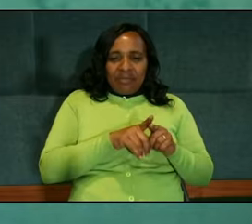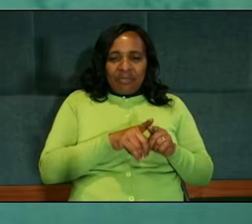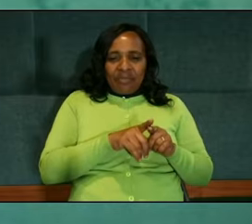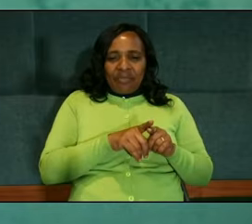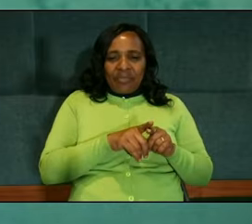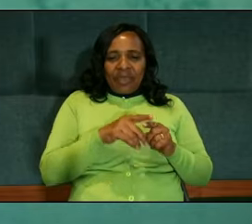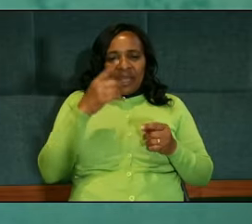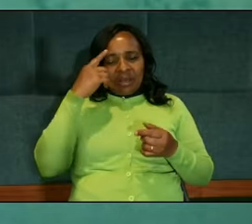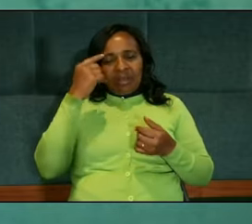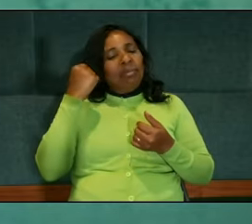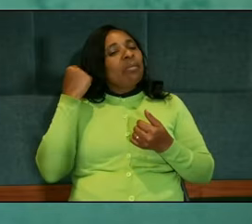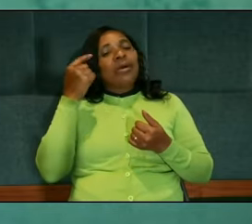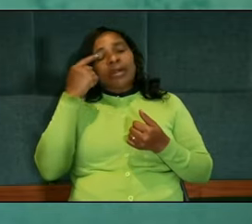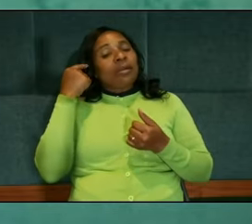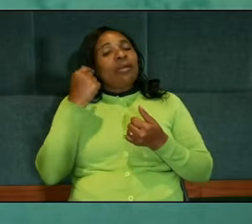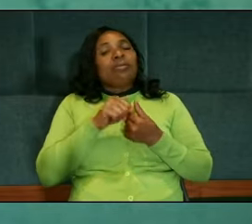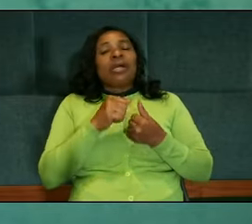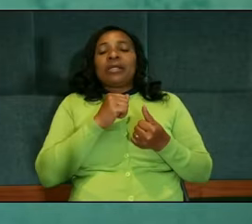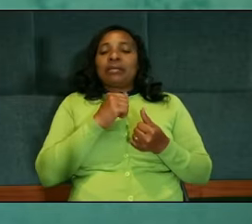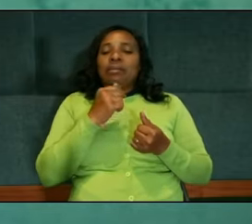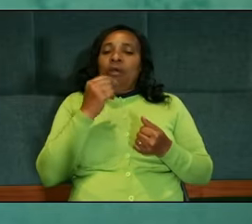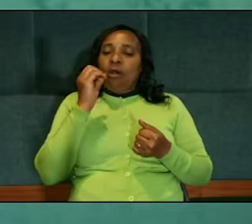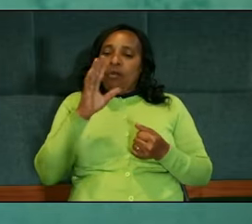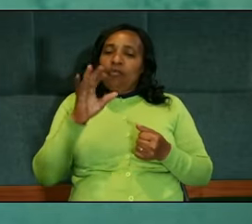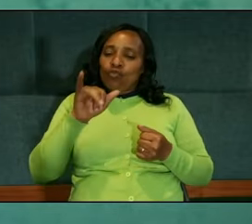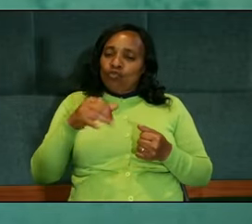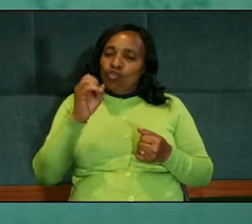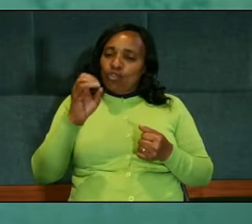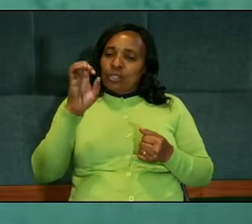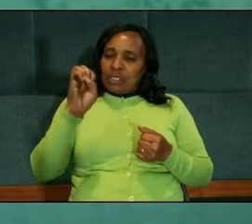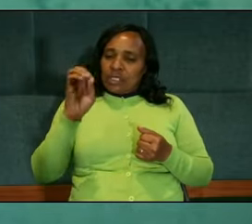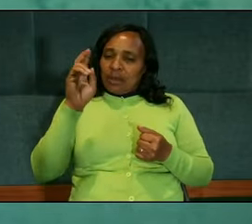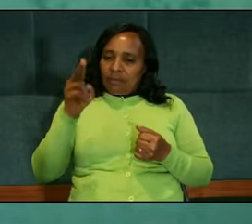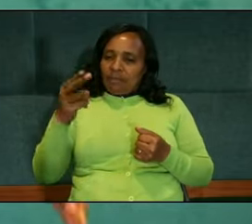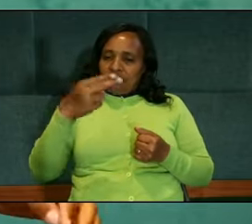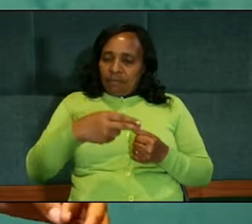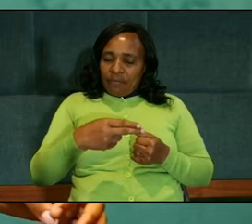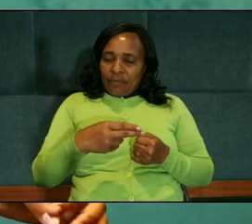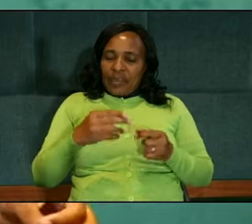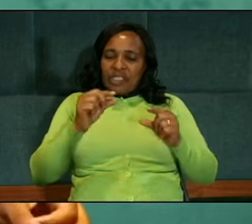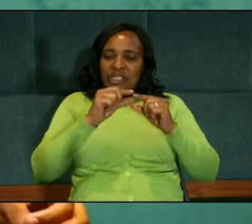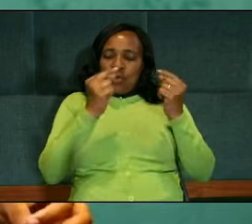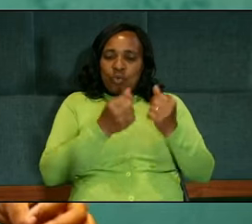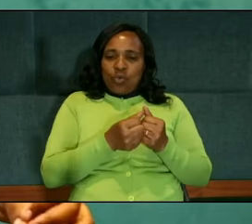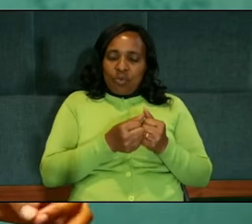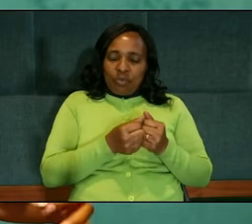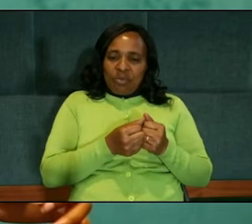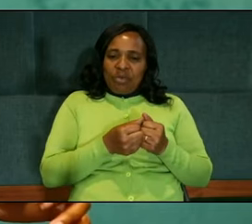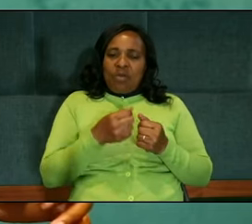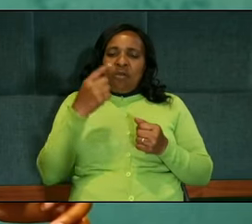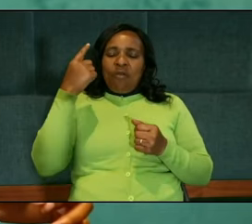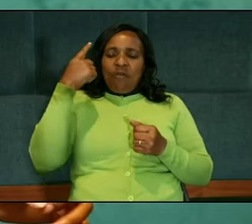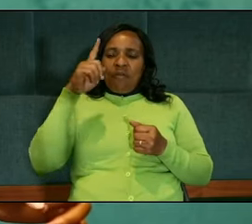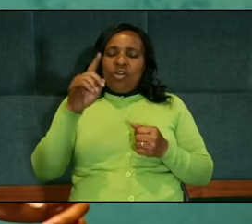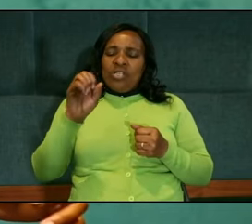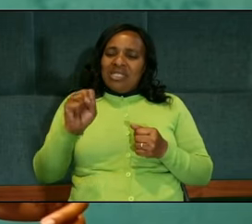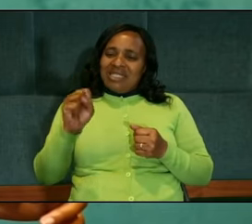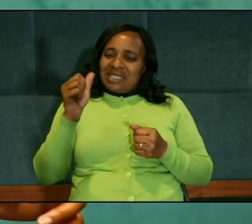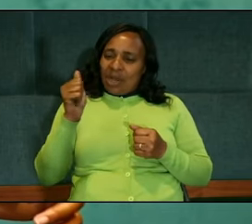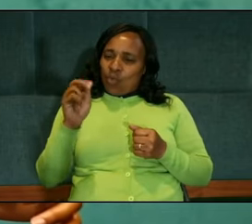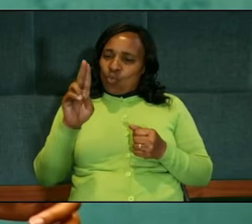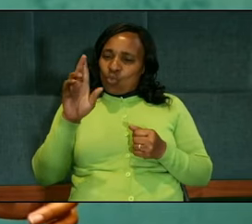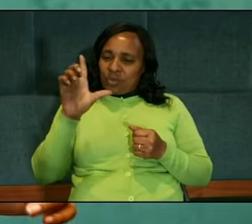kind of reminds me of Joseph. He was one of the best of the group that was there. And for Saul, the fact